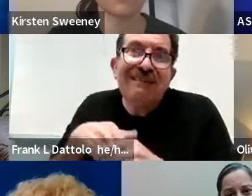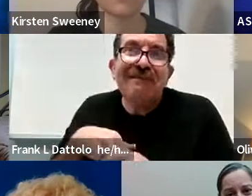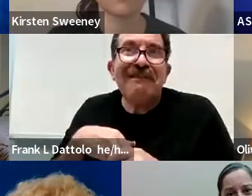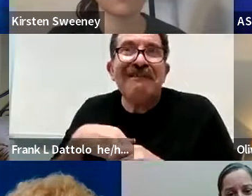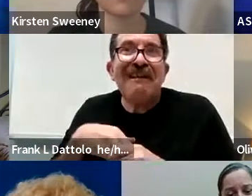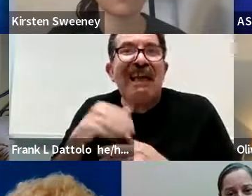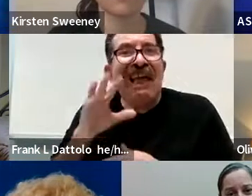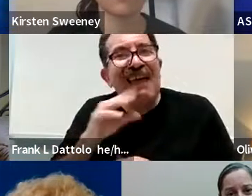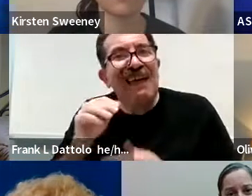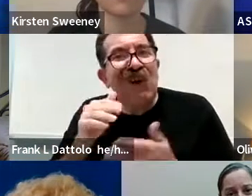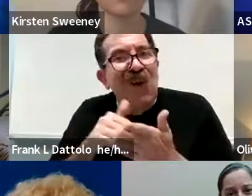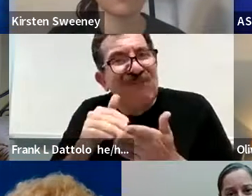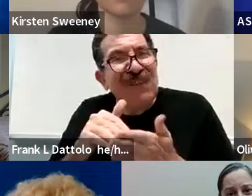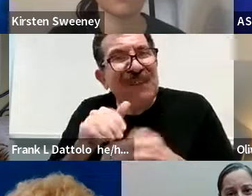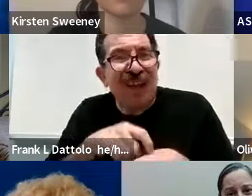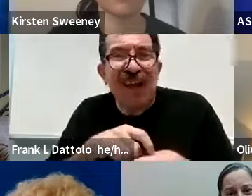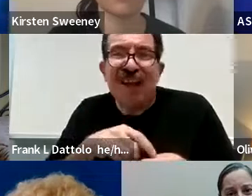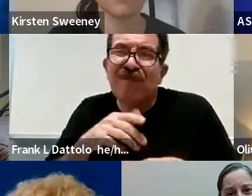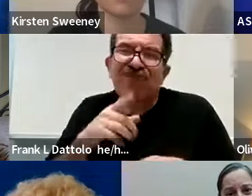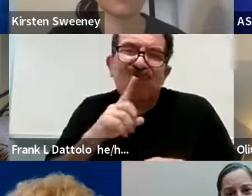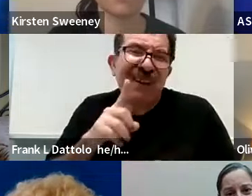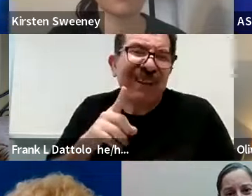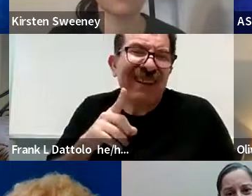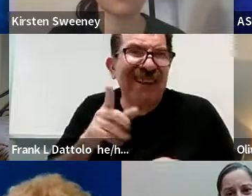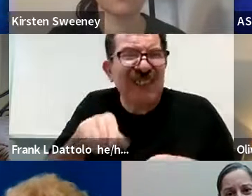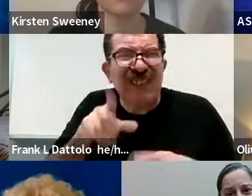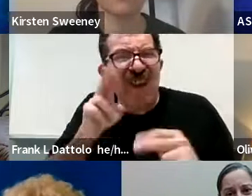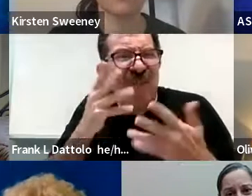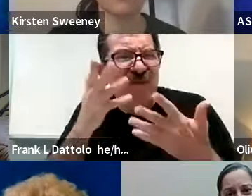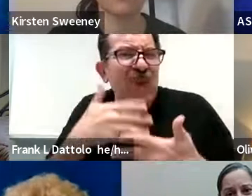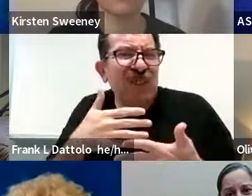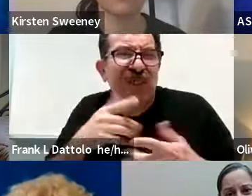original casts have been wonderful, and I've wanted to see them.